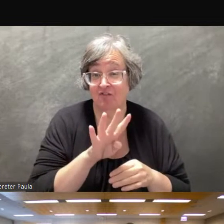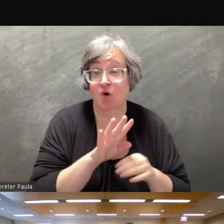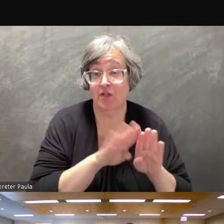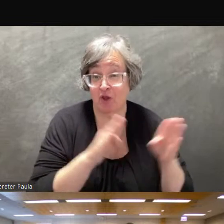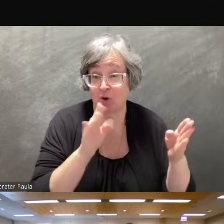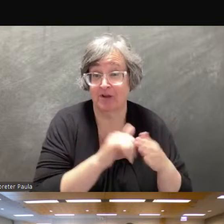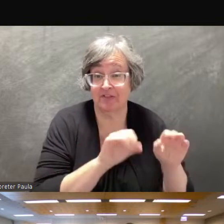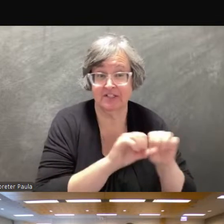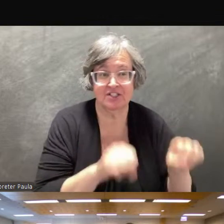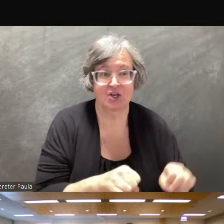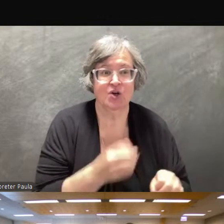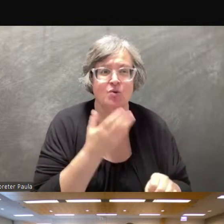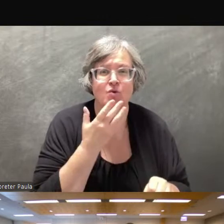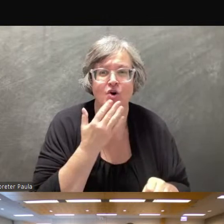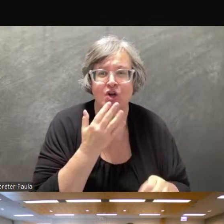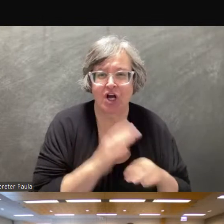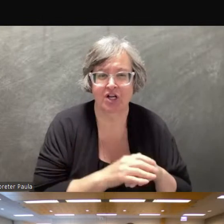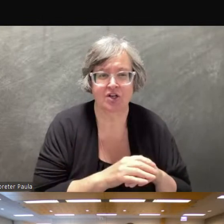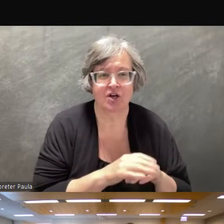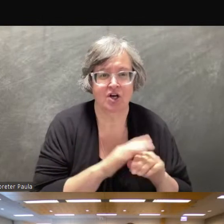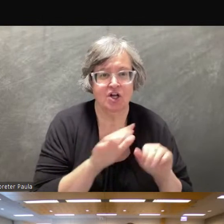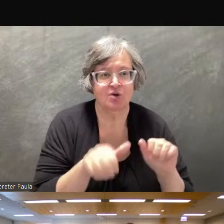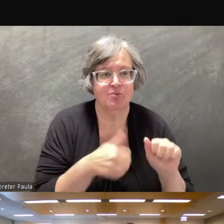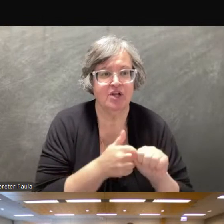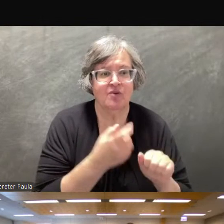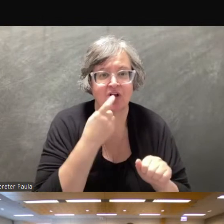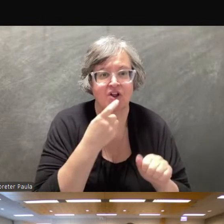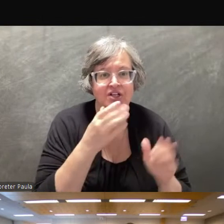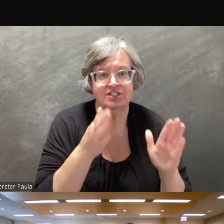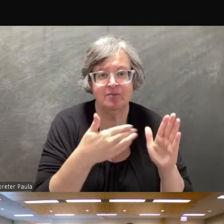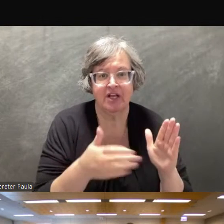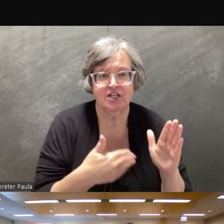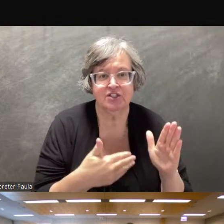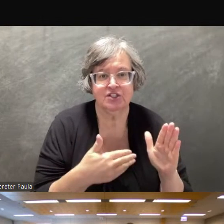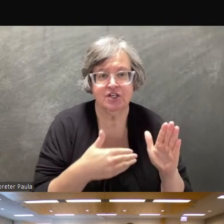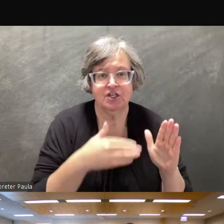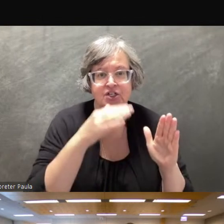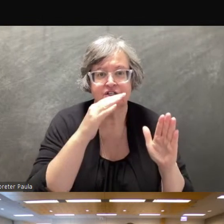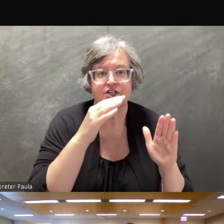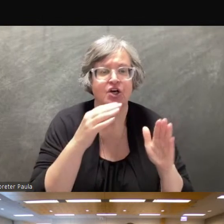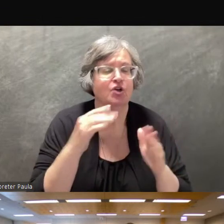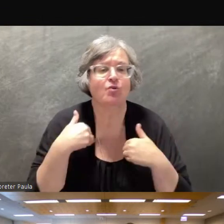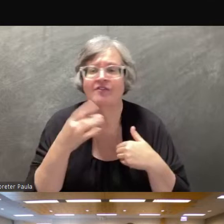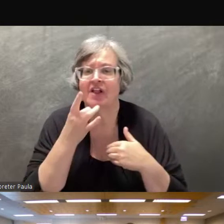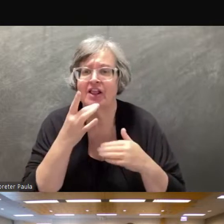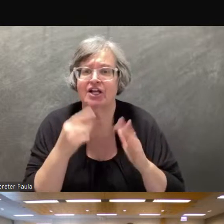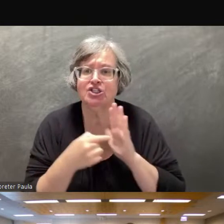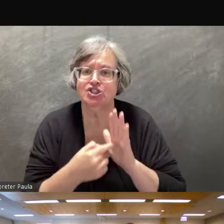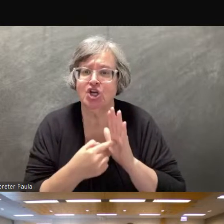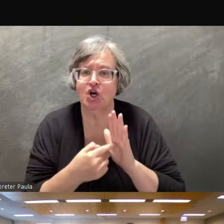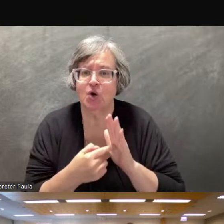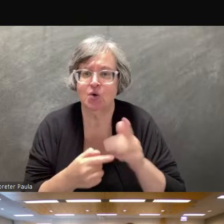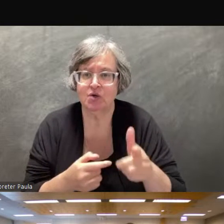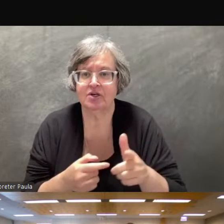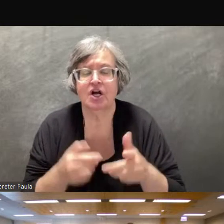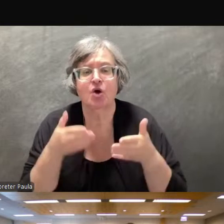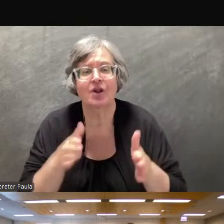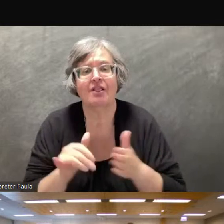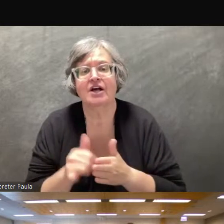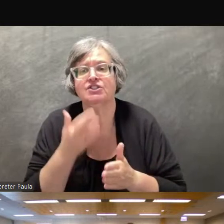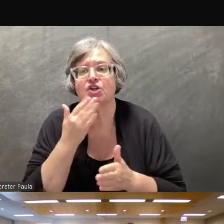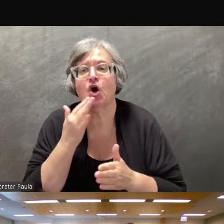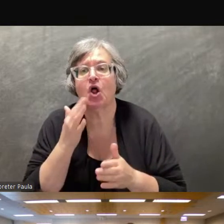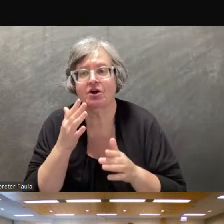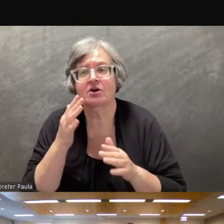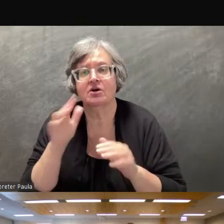color wall. It's actually the wall behind the glass is painted in stripes of colors, and there's lights that reflect upon it, and that allows that color to come through